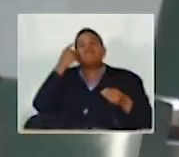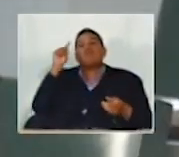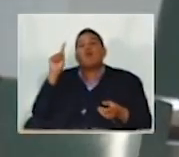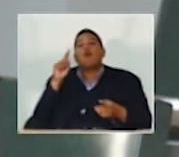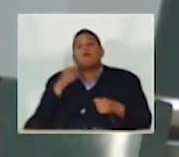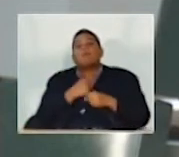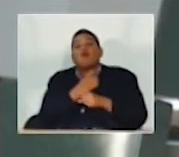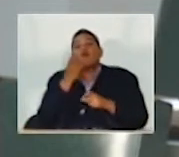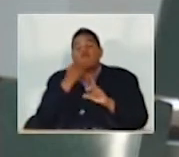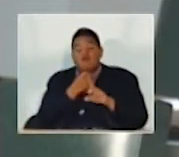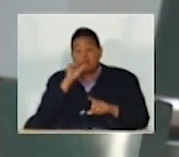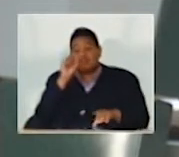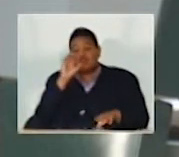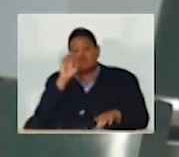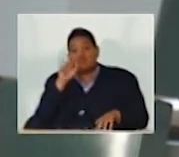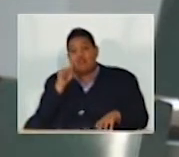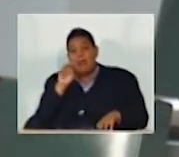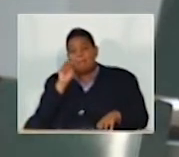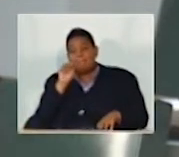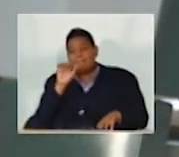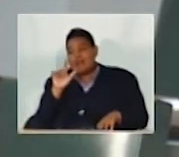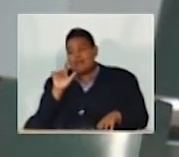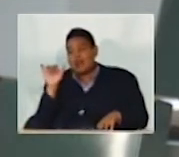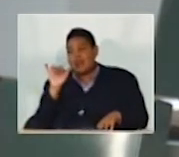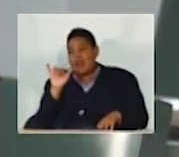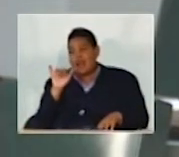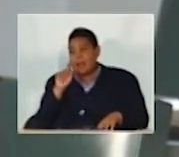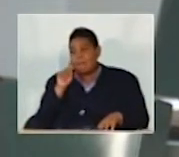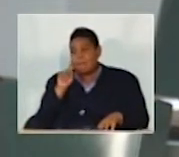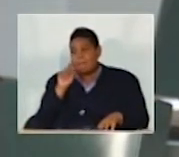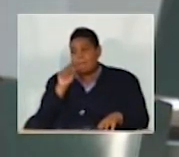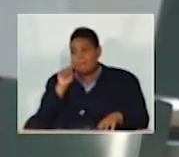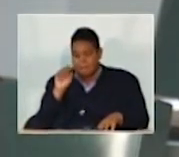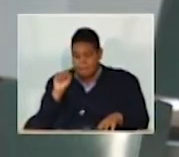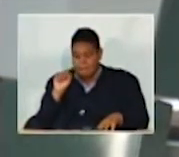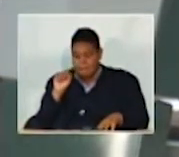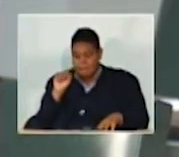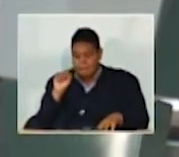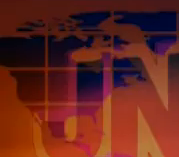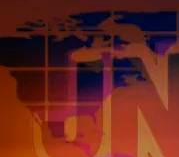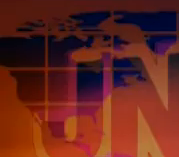this materializes, it will accelerate the logistics hub initiative.